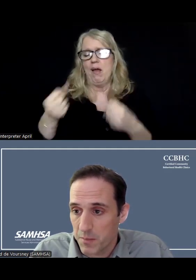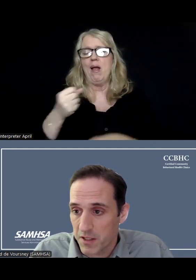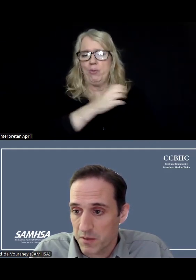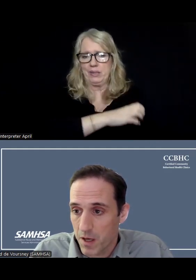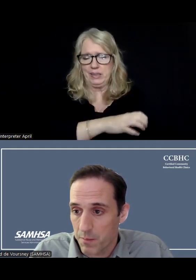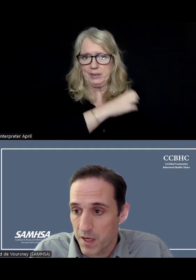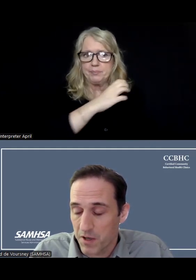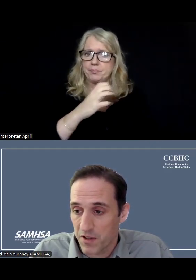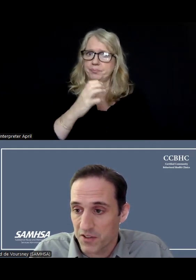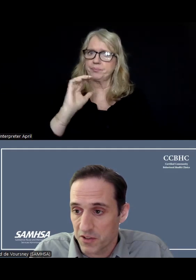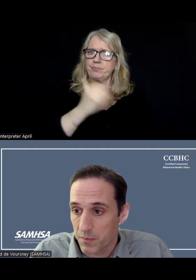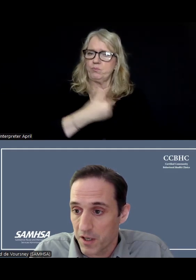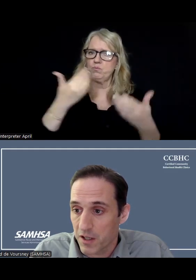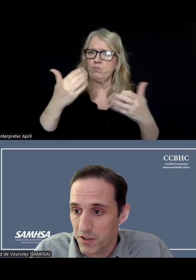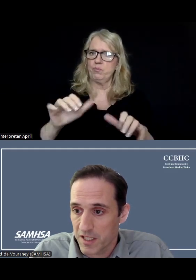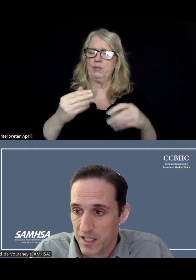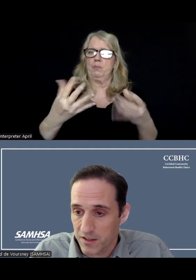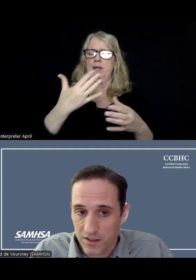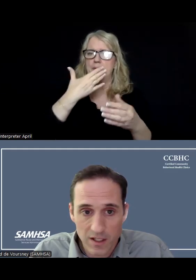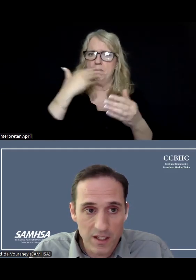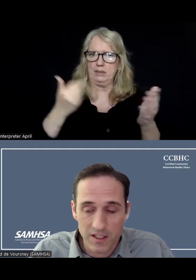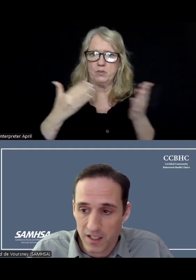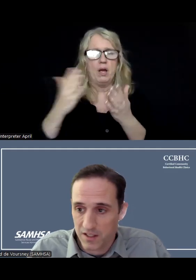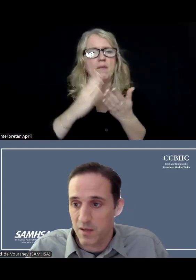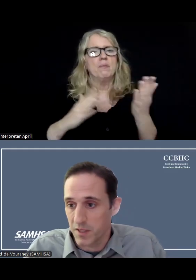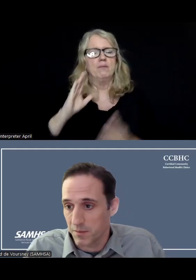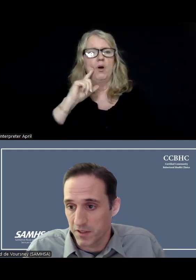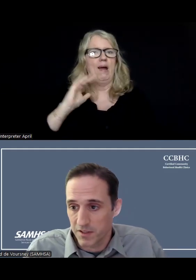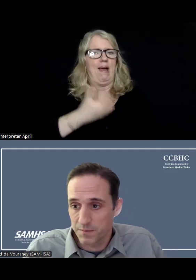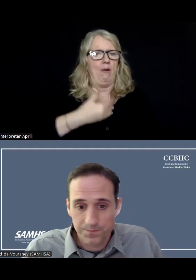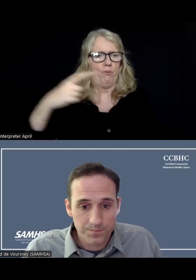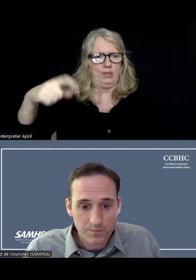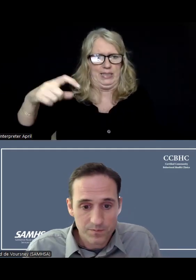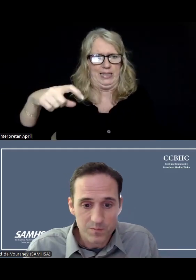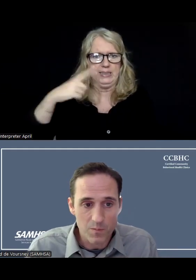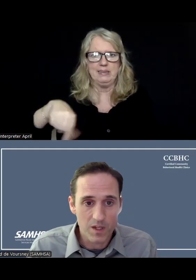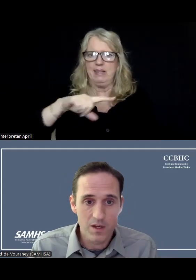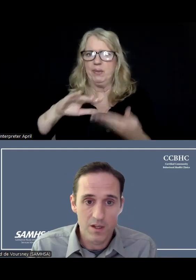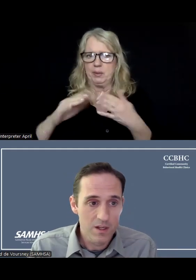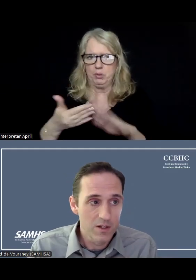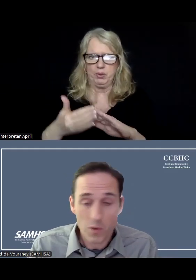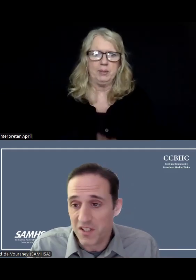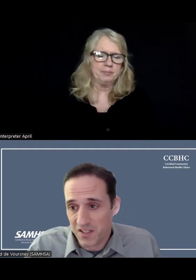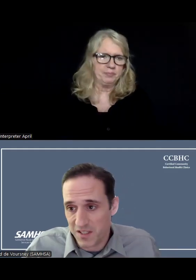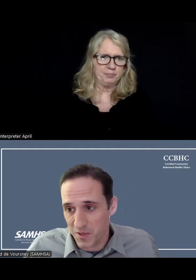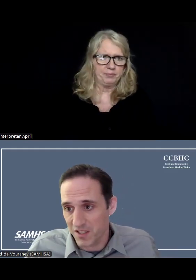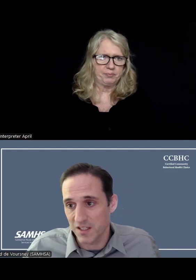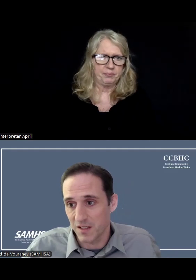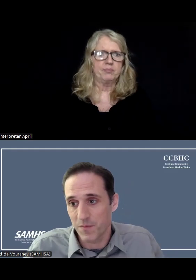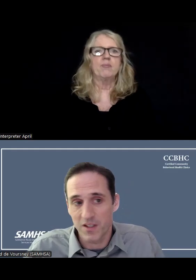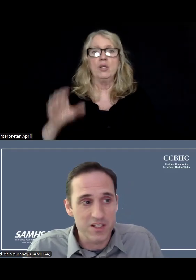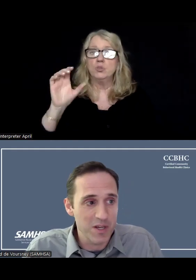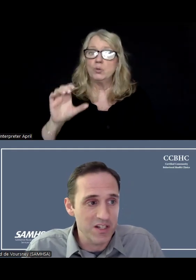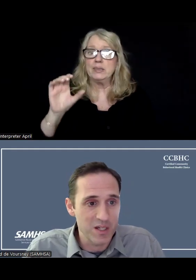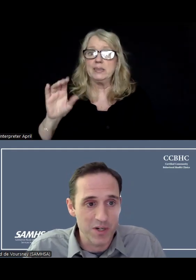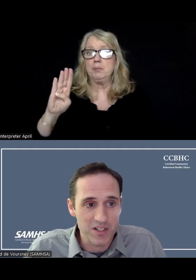the community-based behavioral health system that our country needs. Next slide, please. So what is a CCBHC?